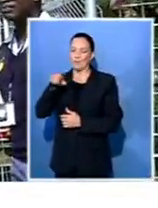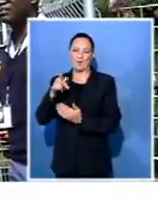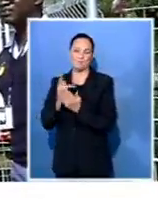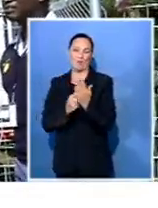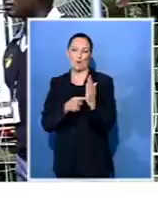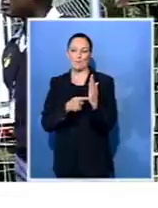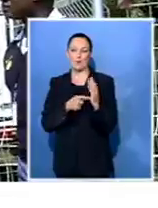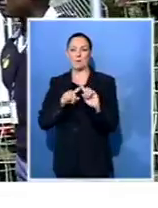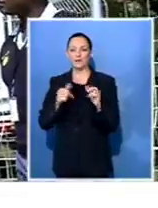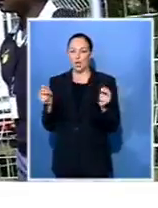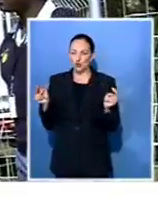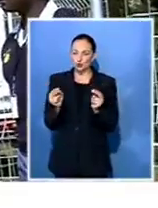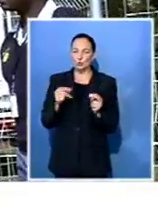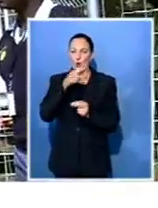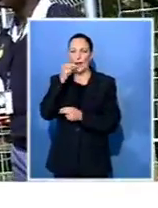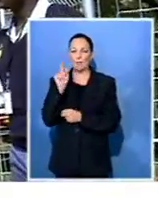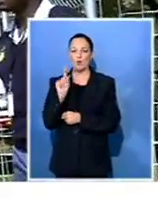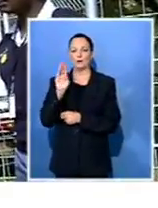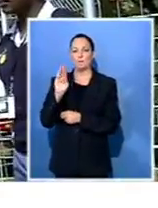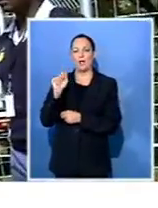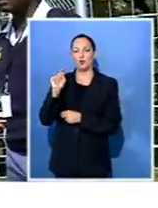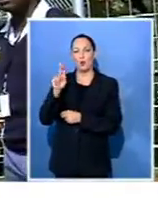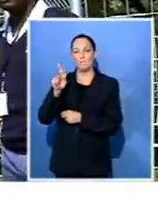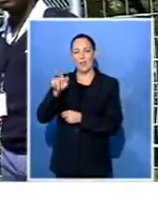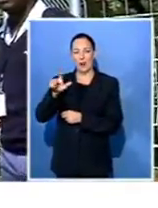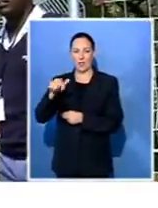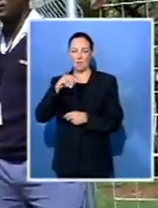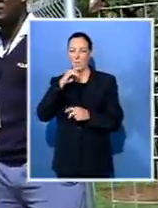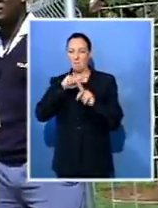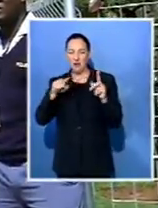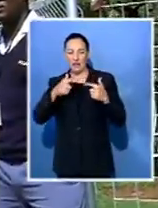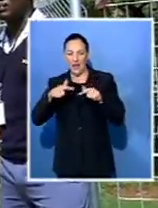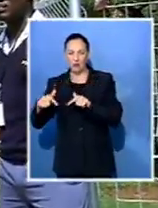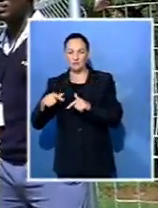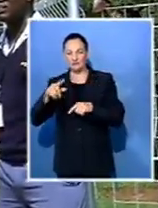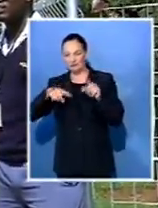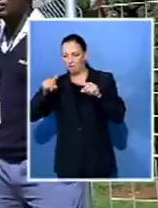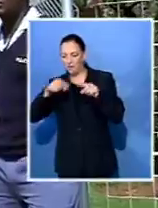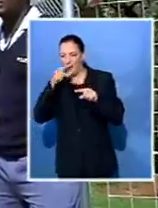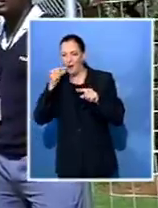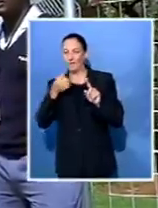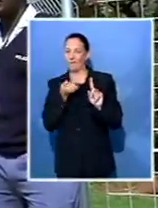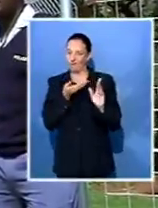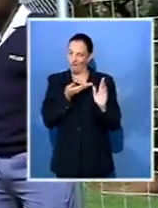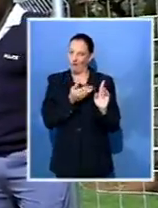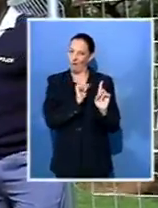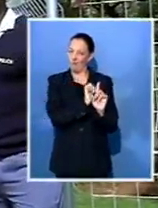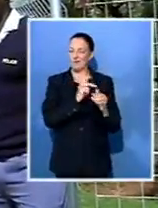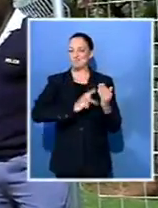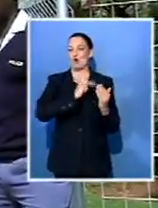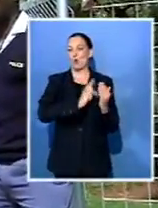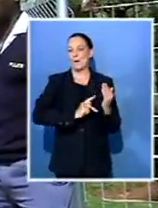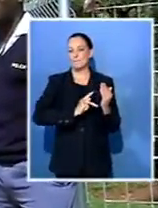pronounce it Batupili. To the fact that irrespective of what language you belong, but all languages were able to embrace